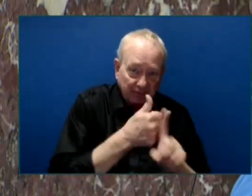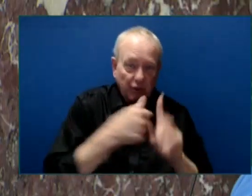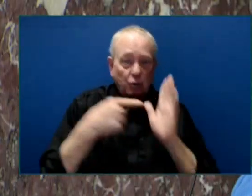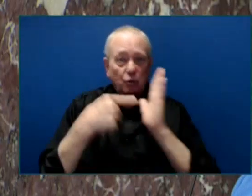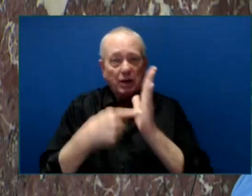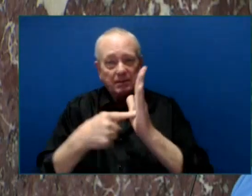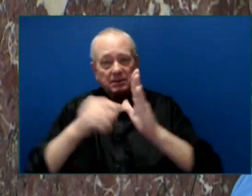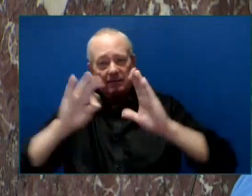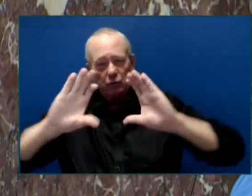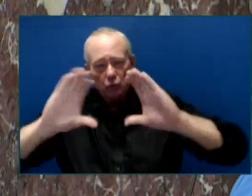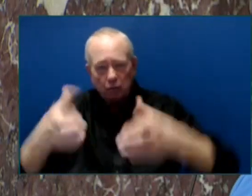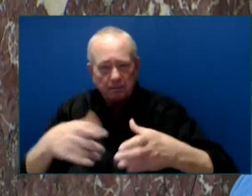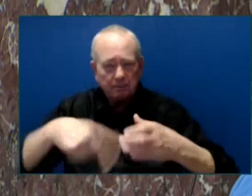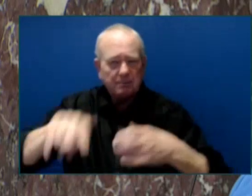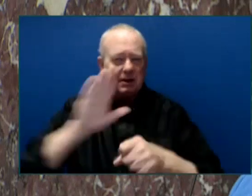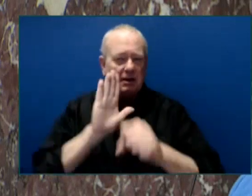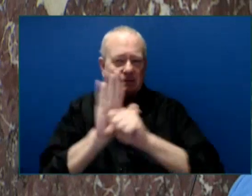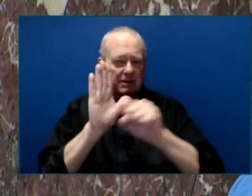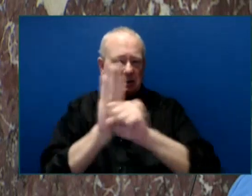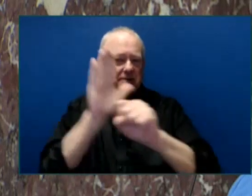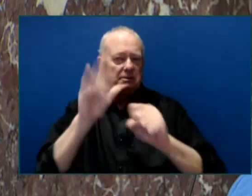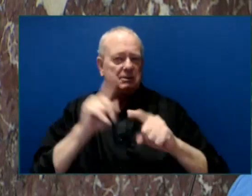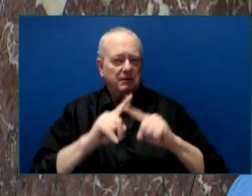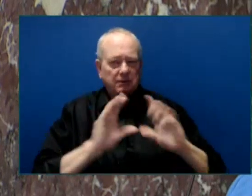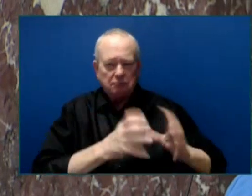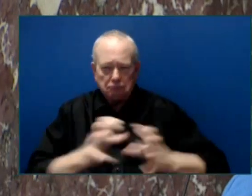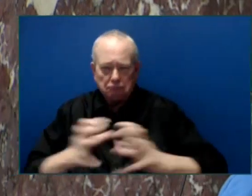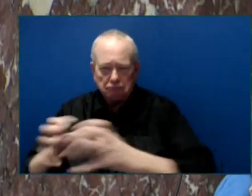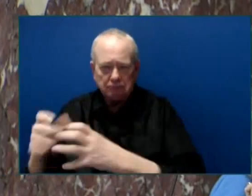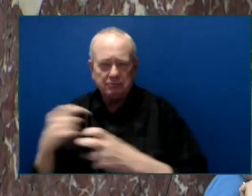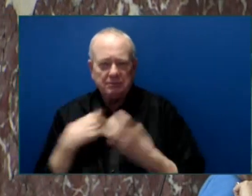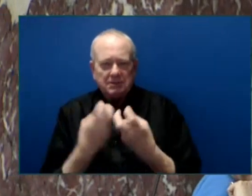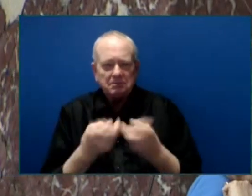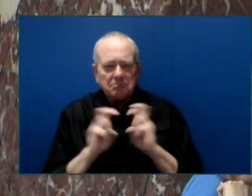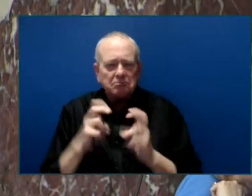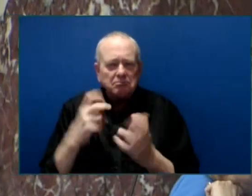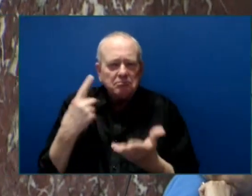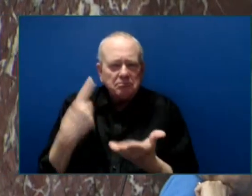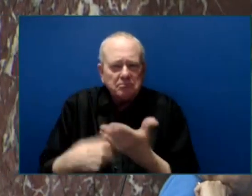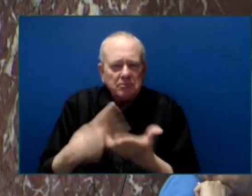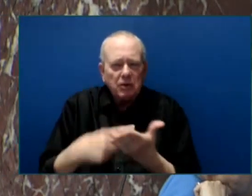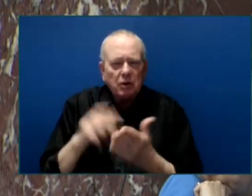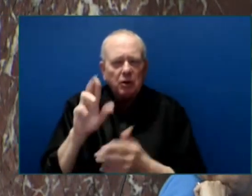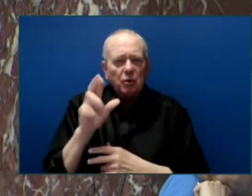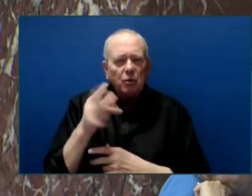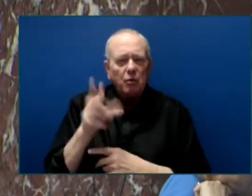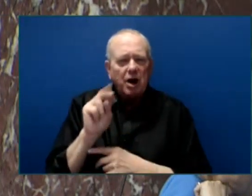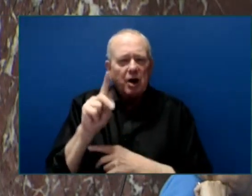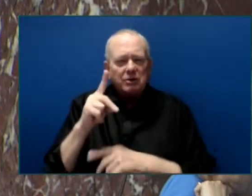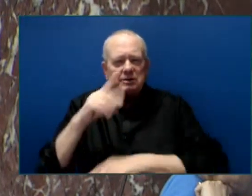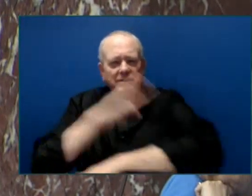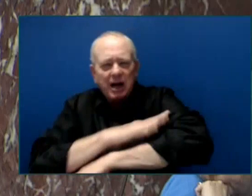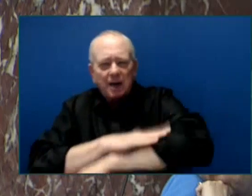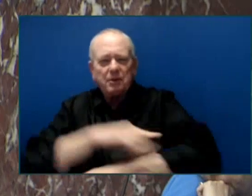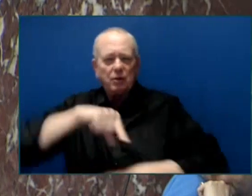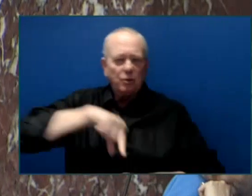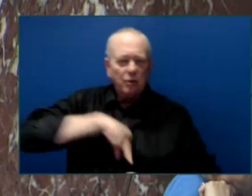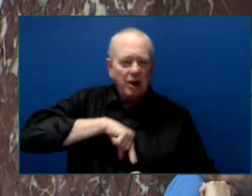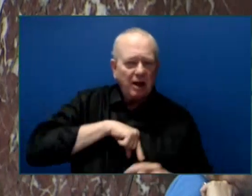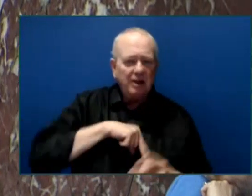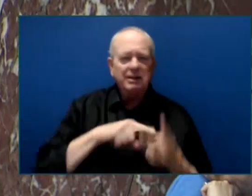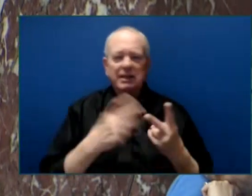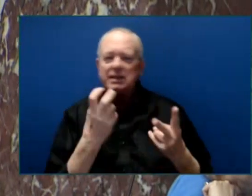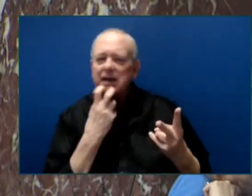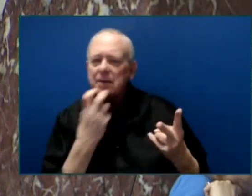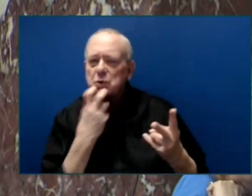including recent trips to Kamloops, to Quesnel, to 100 Mile House, Williams Lake, Prince George. We've met with